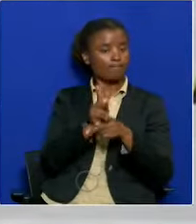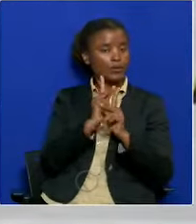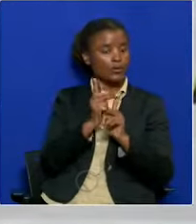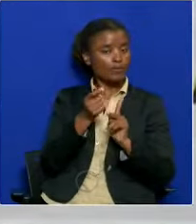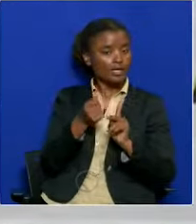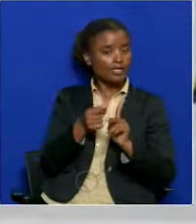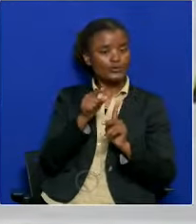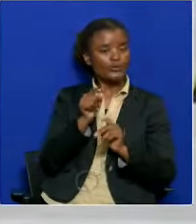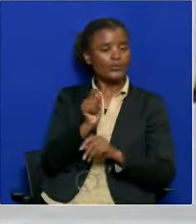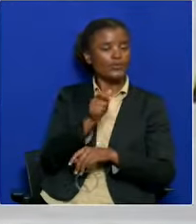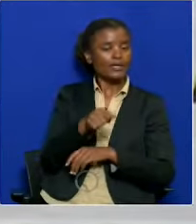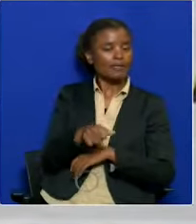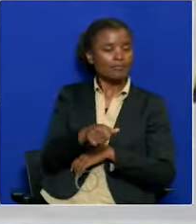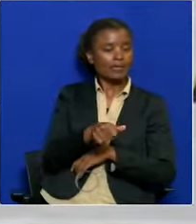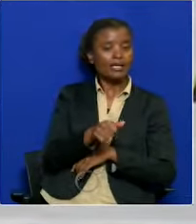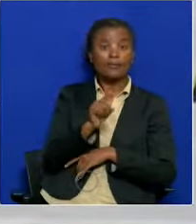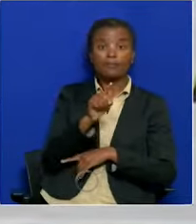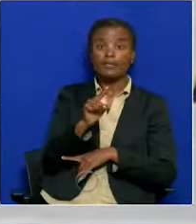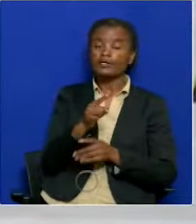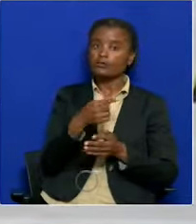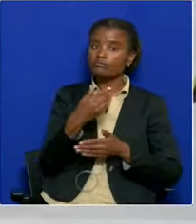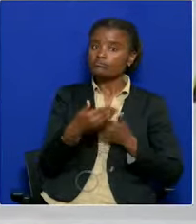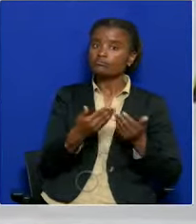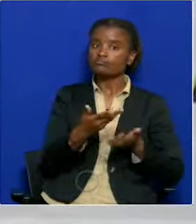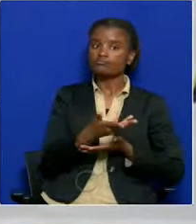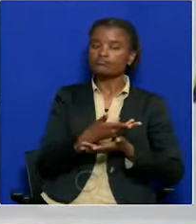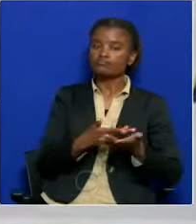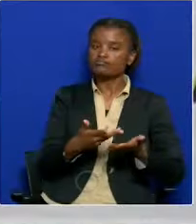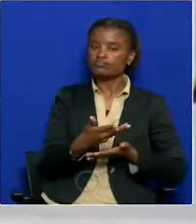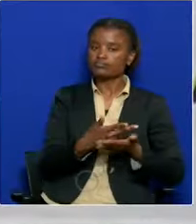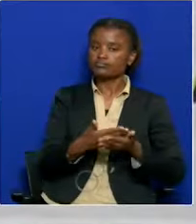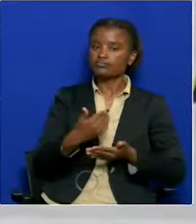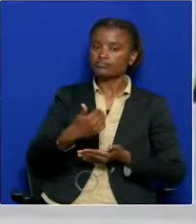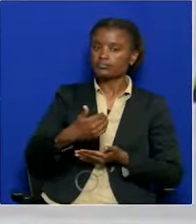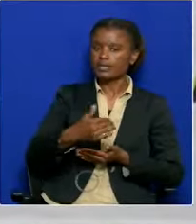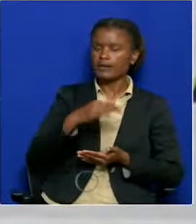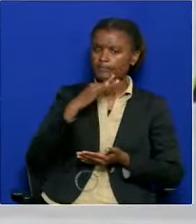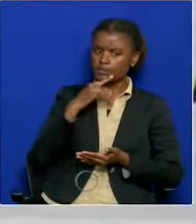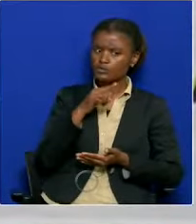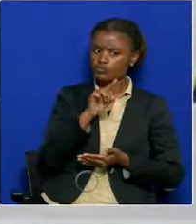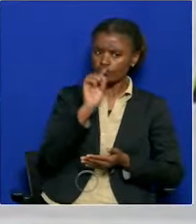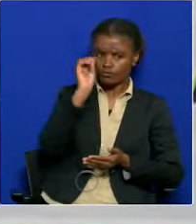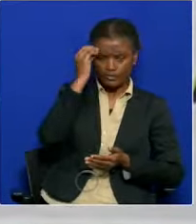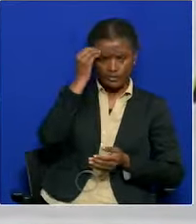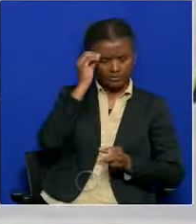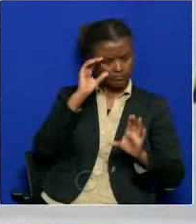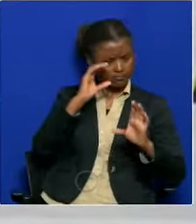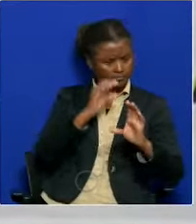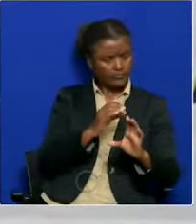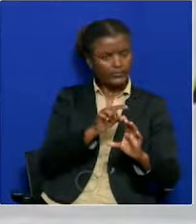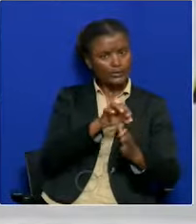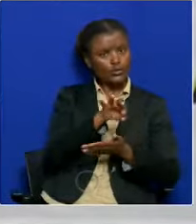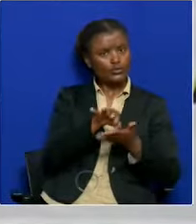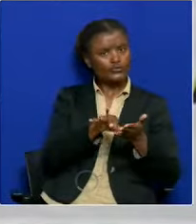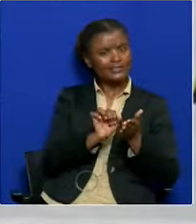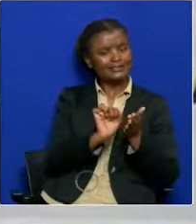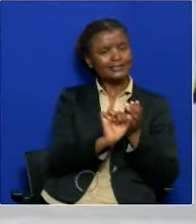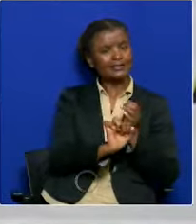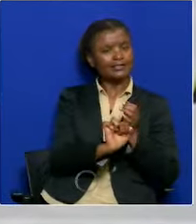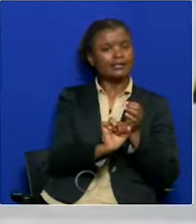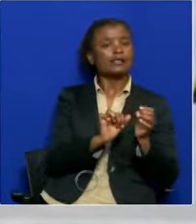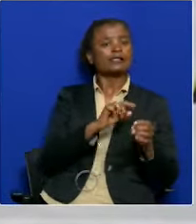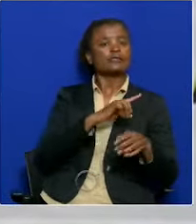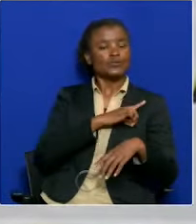a period, and it suggests you have a particular interest in his contract. That's why you're sharing the interest in the sense